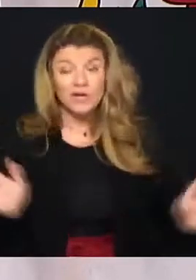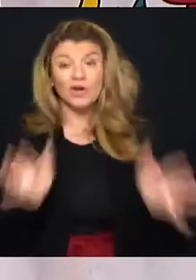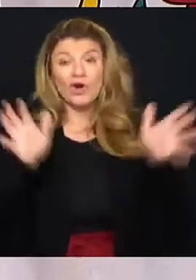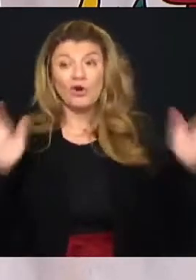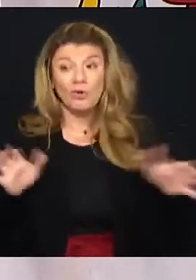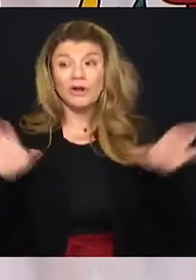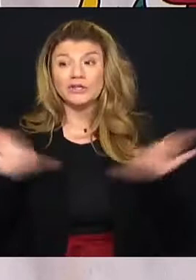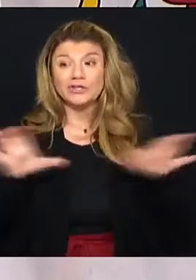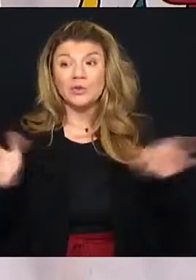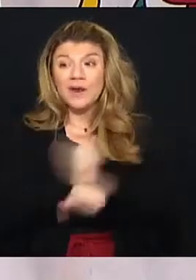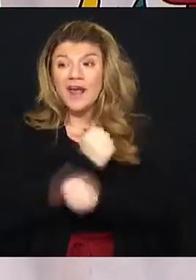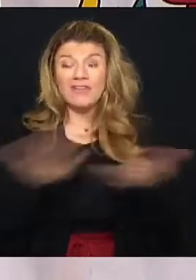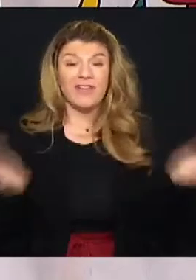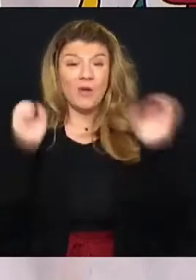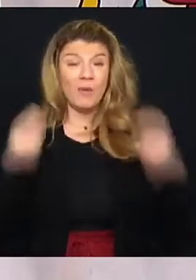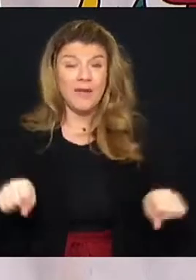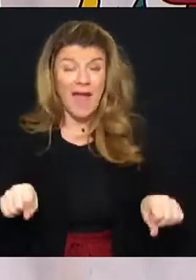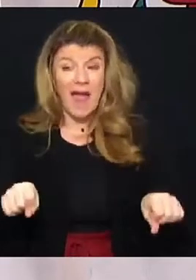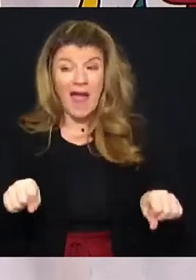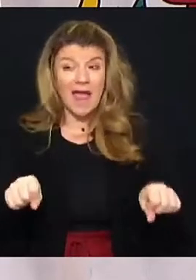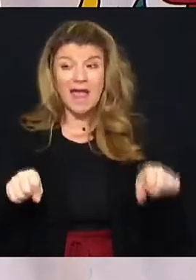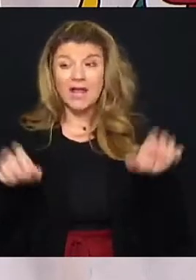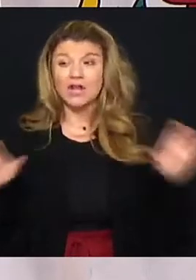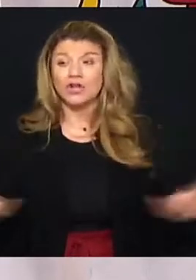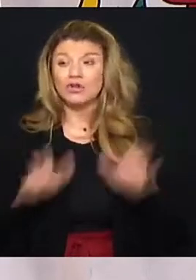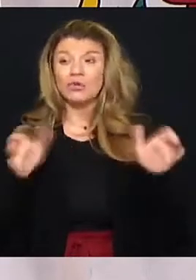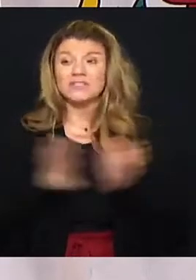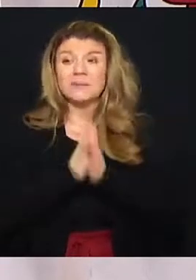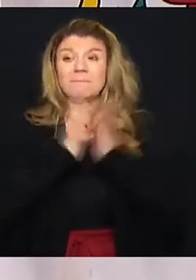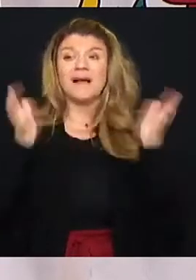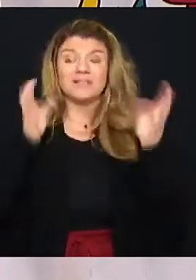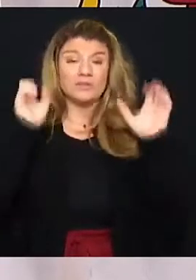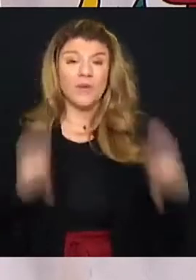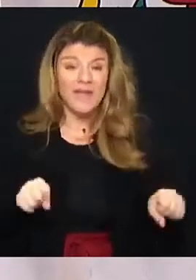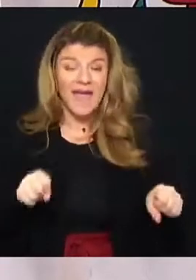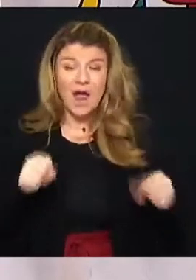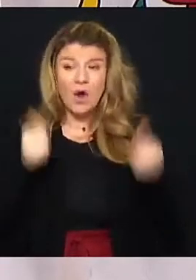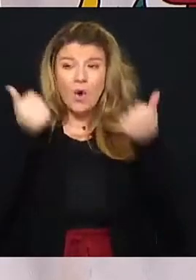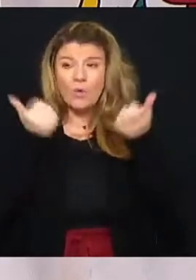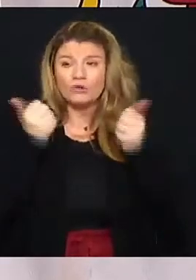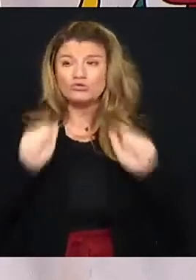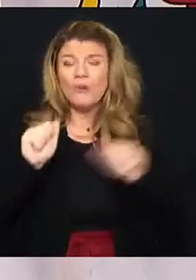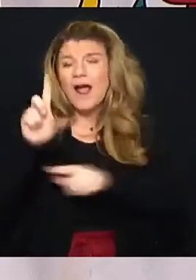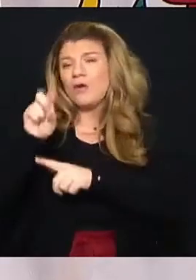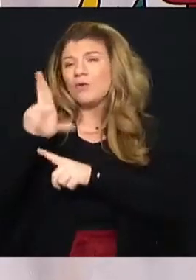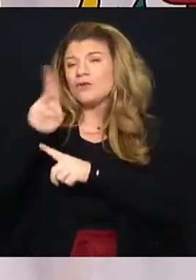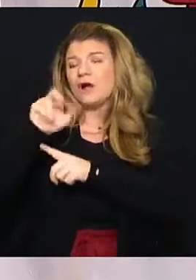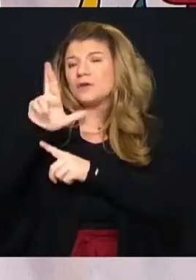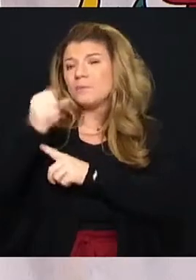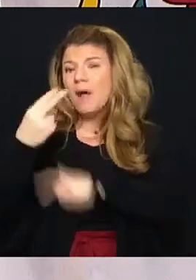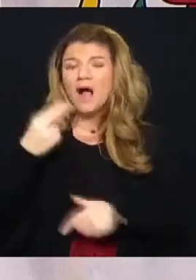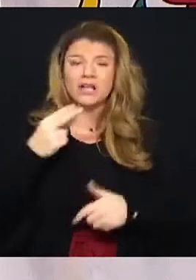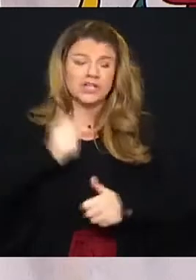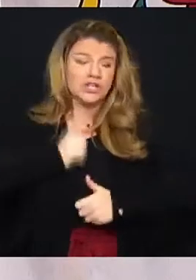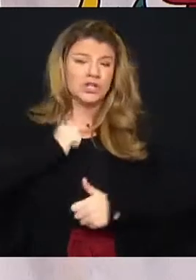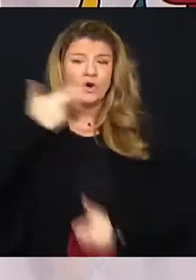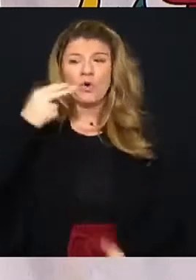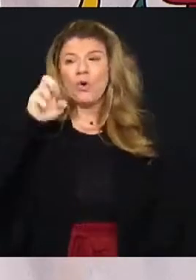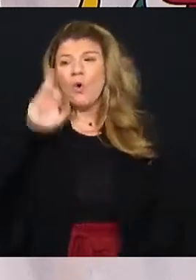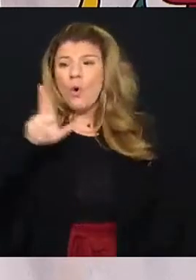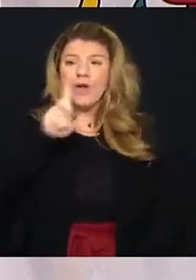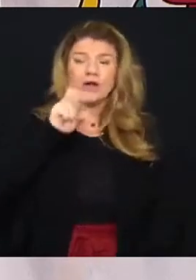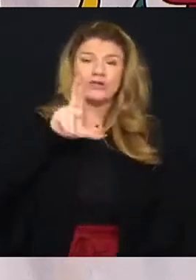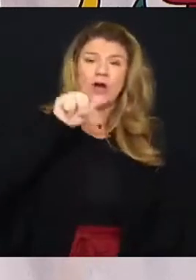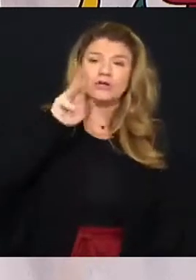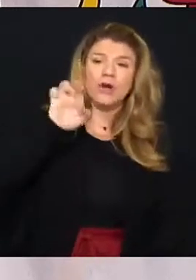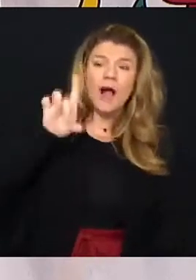do as tirelessly as we can possibly do it, trying with Dr. Marsh and General Hoyer and Dr. Amjad